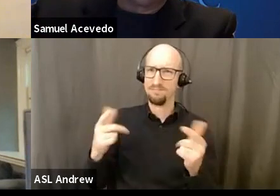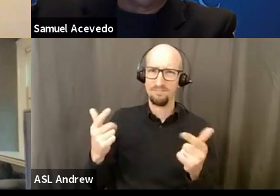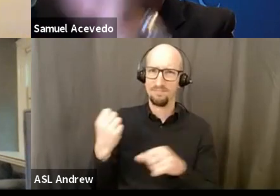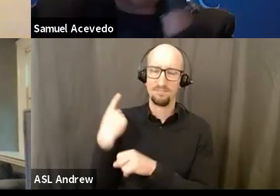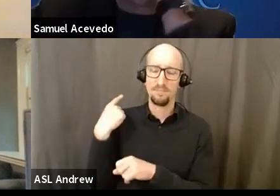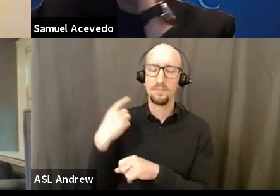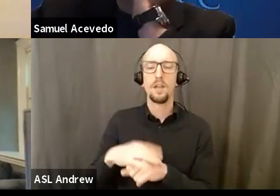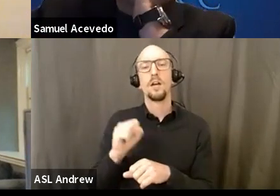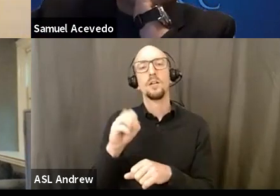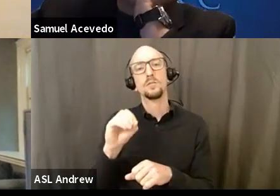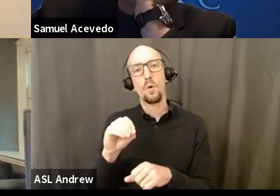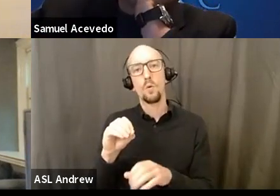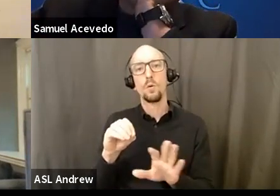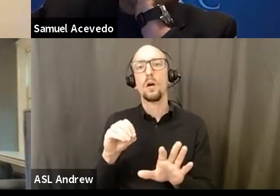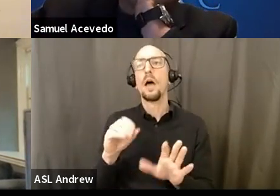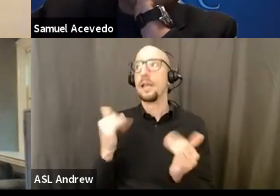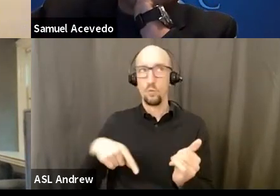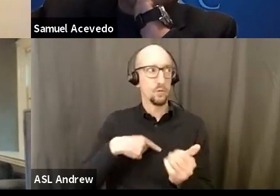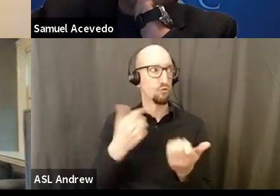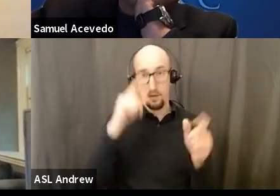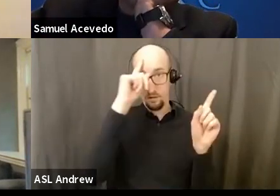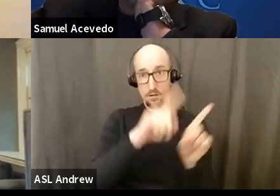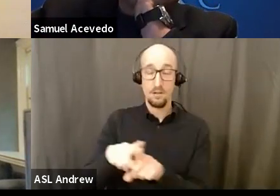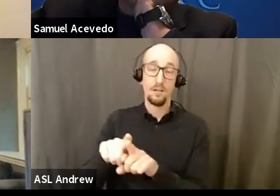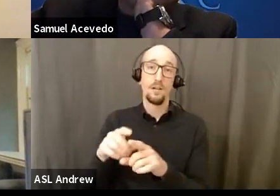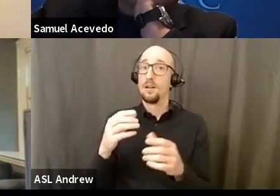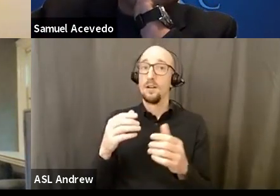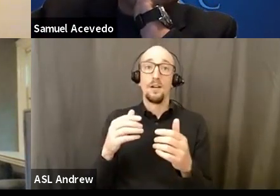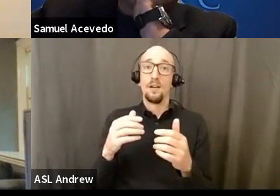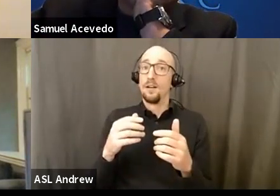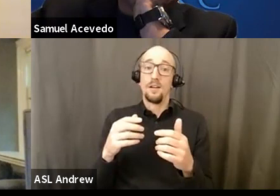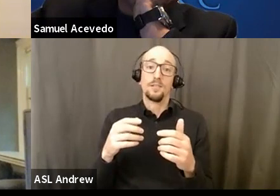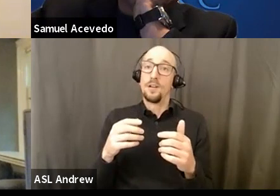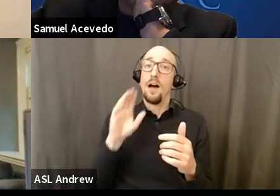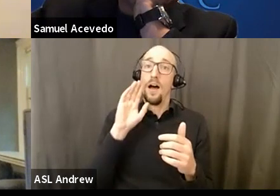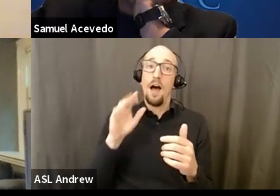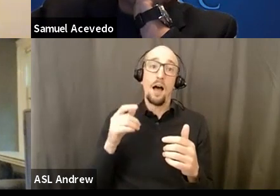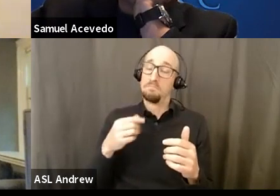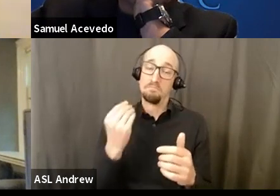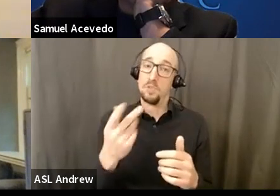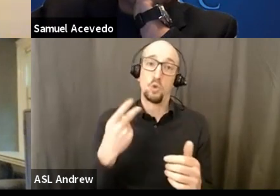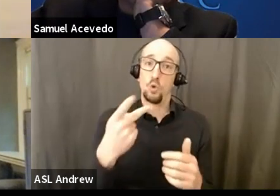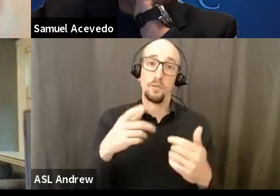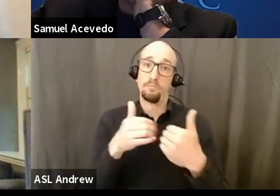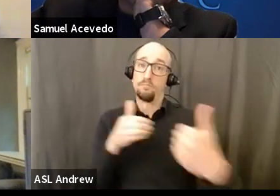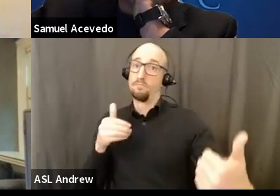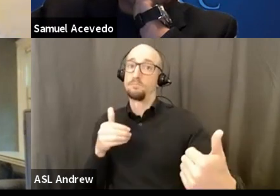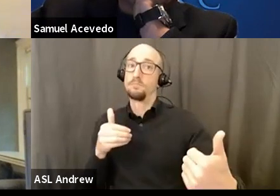reach consensus, because the hill is just as high for me about the need for an assessment. I want to make that